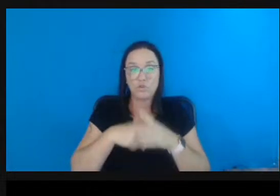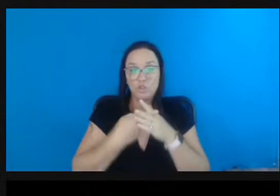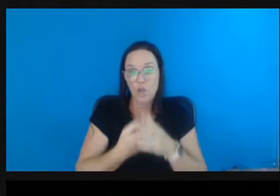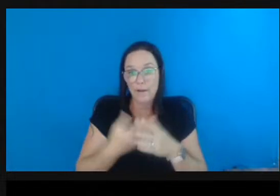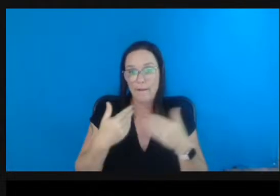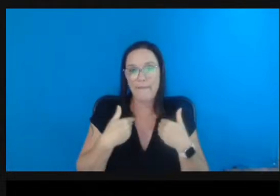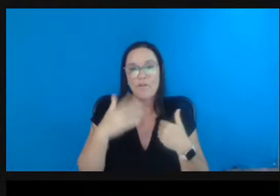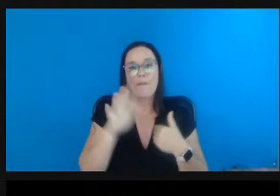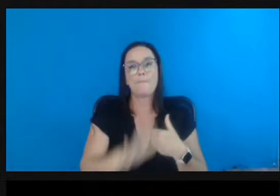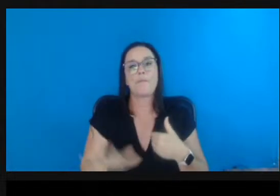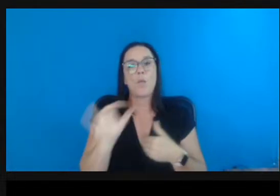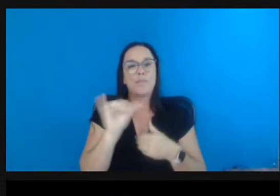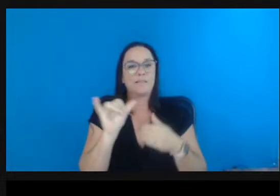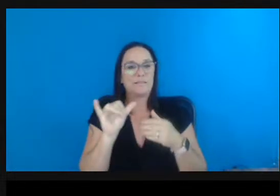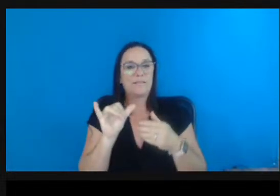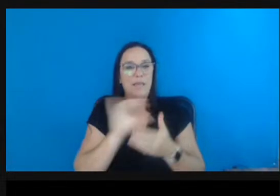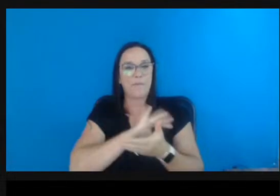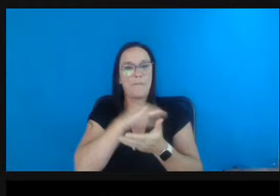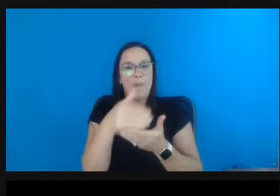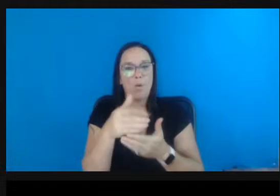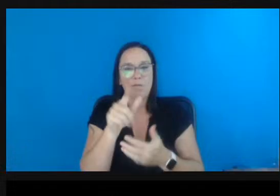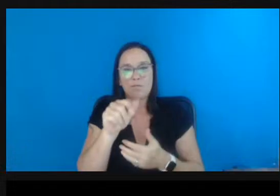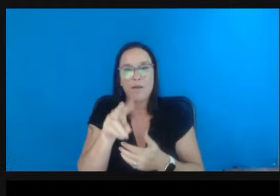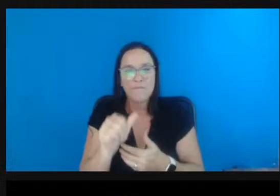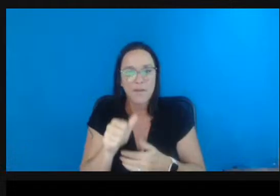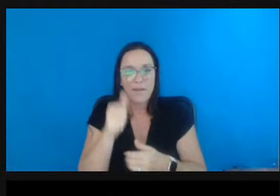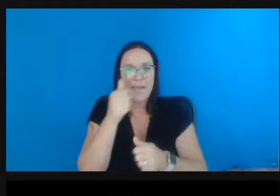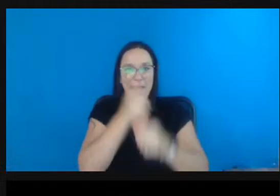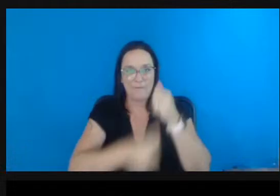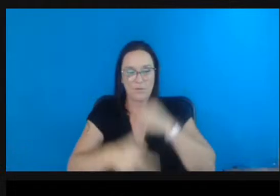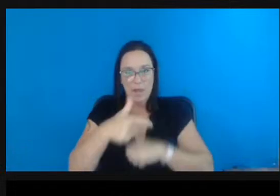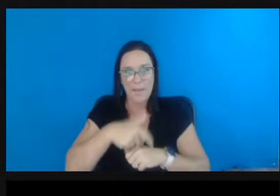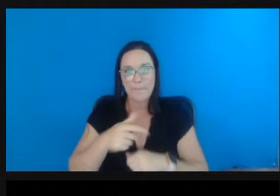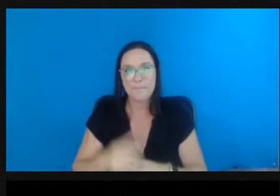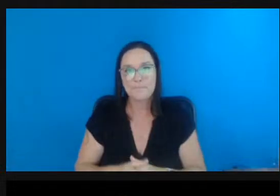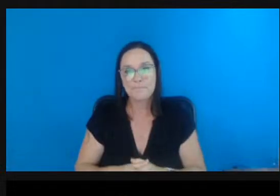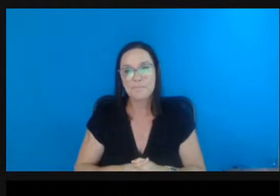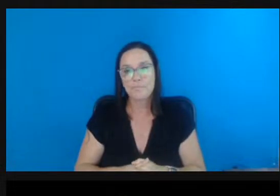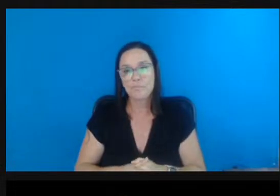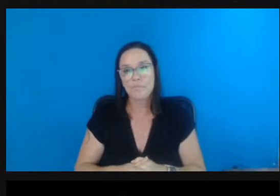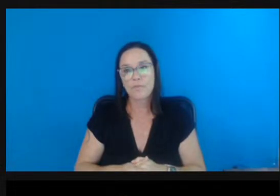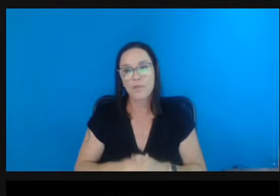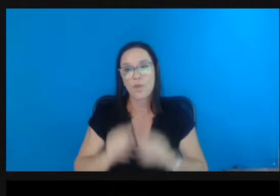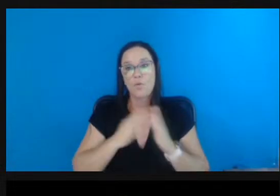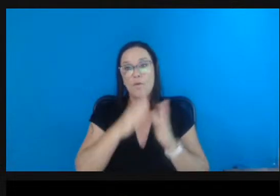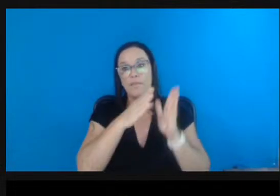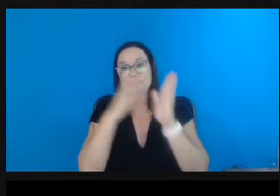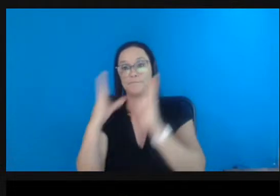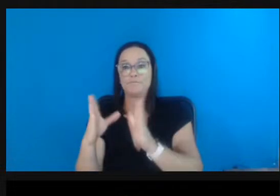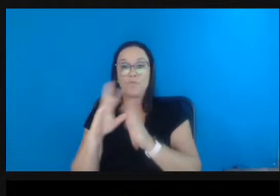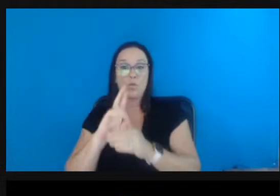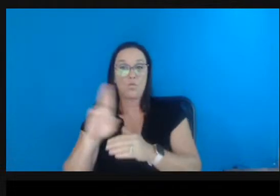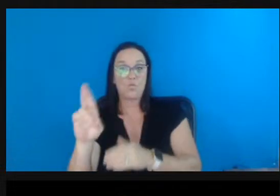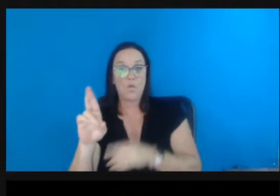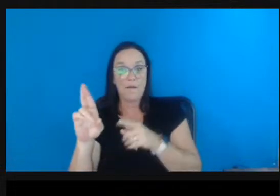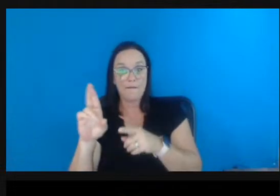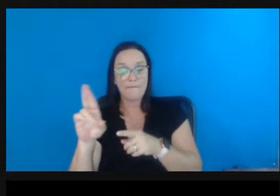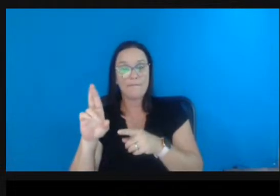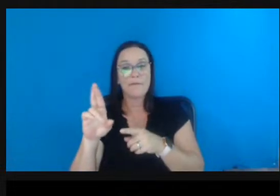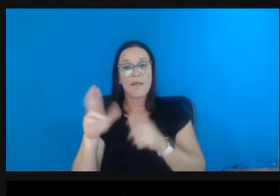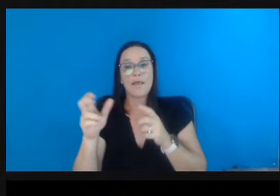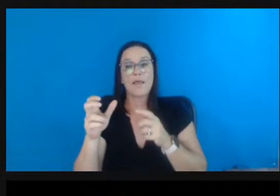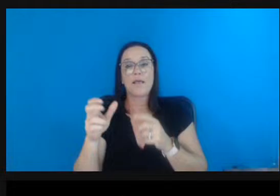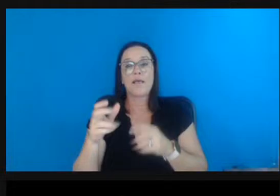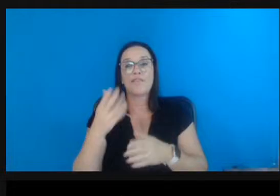same amount of lava every single time. But couple this with this plot on the right, which is the average discharge